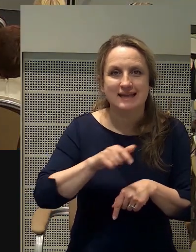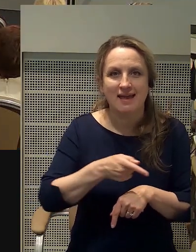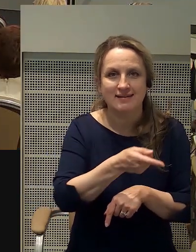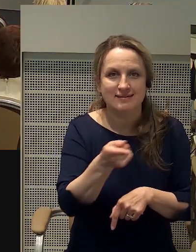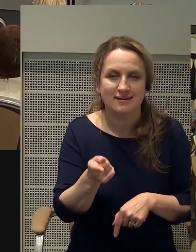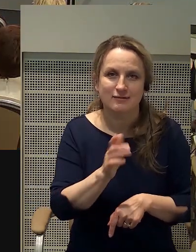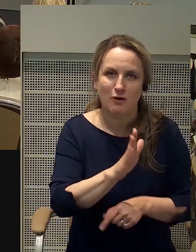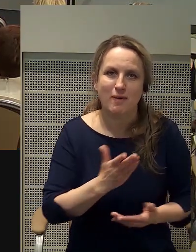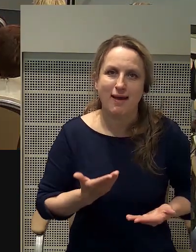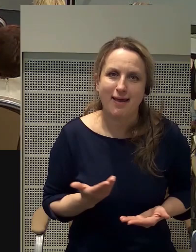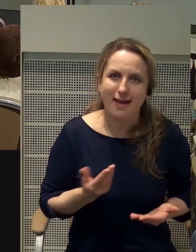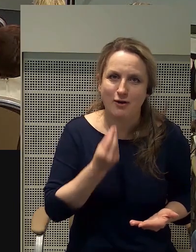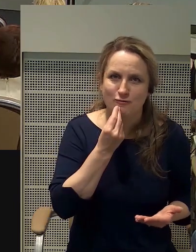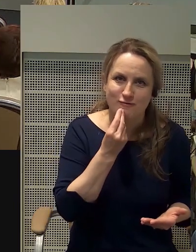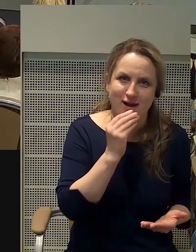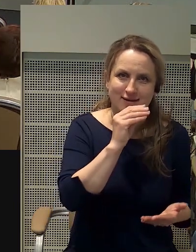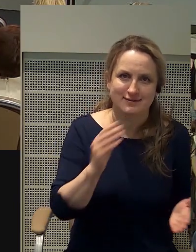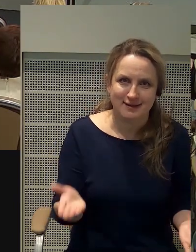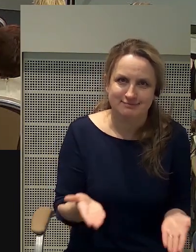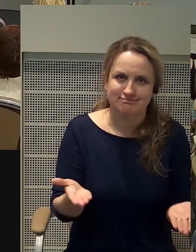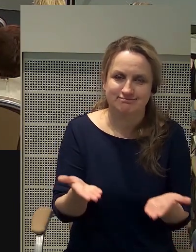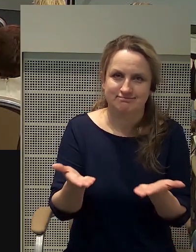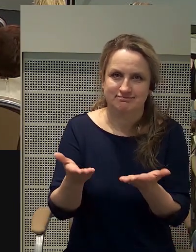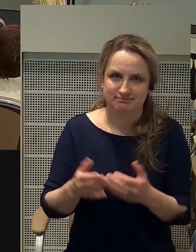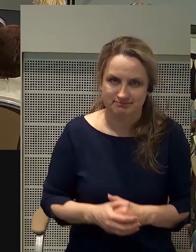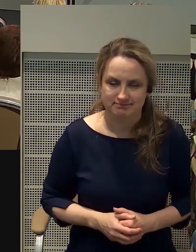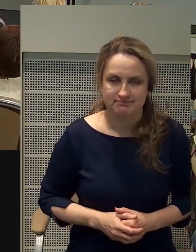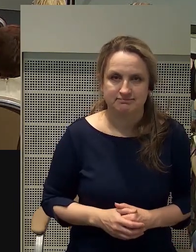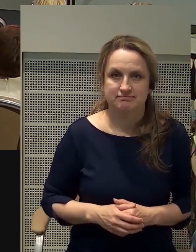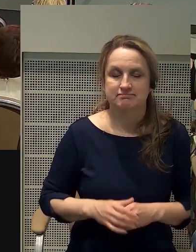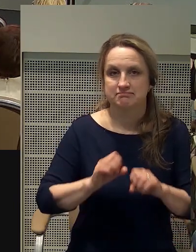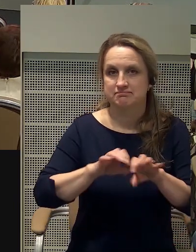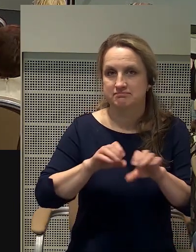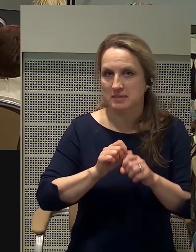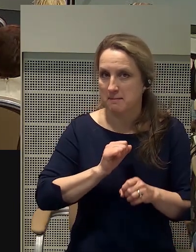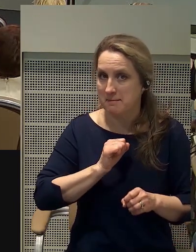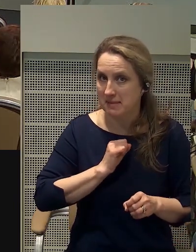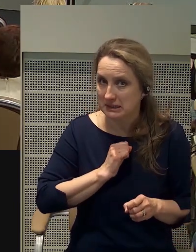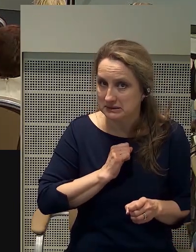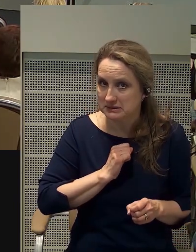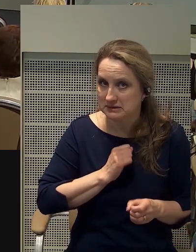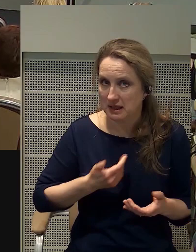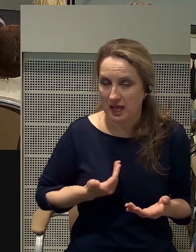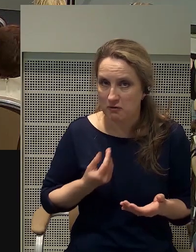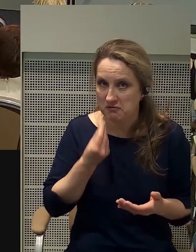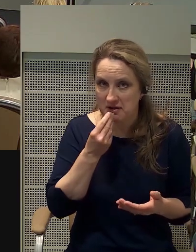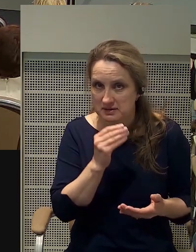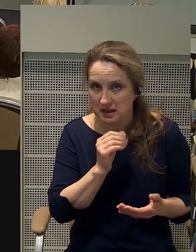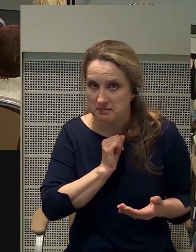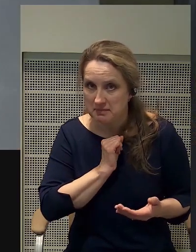I will talk to you why we need to look at quality of life, how and in whom we should measure quality of